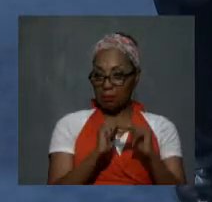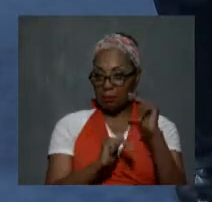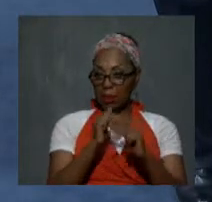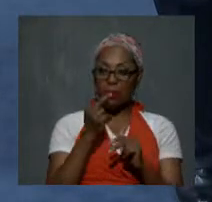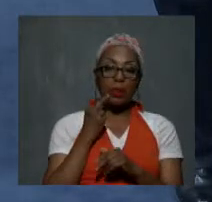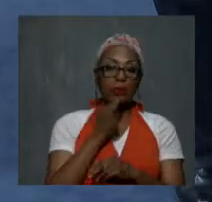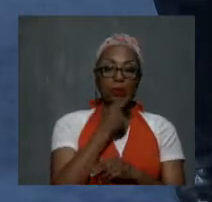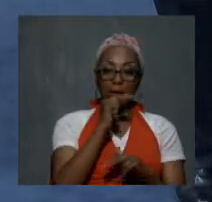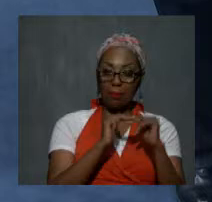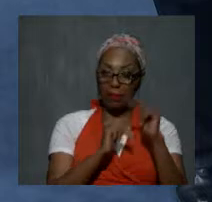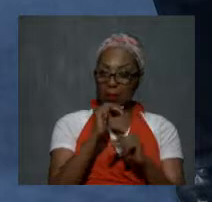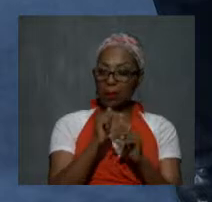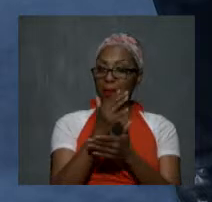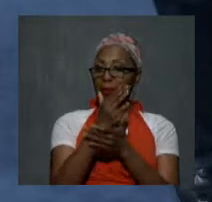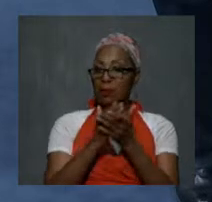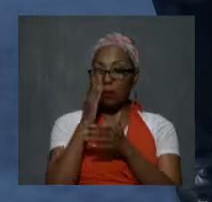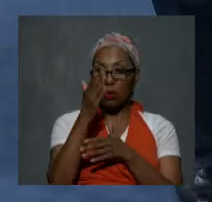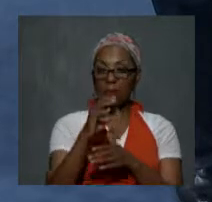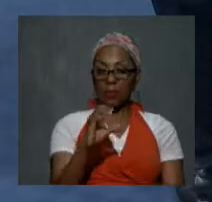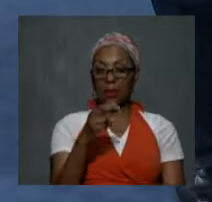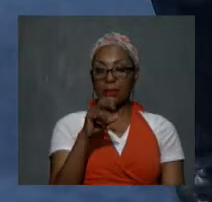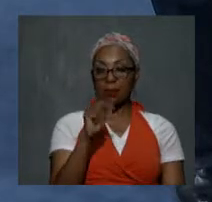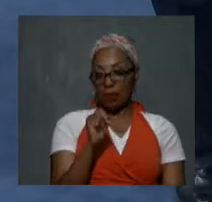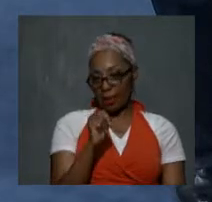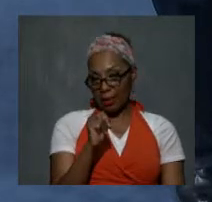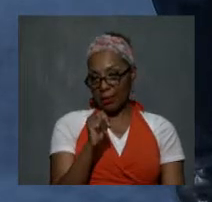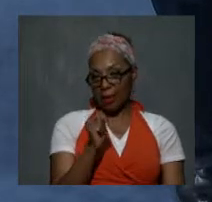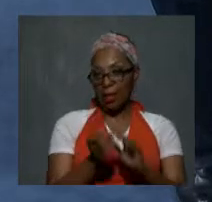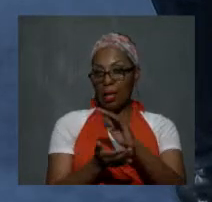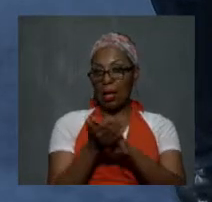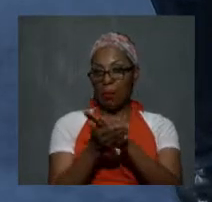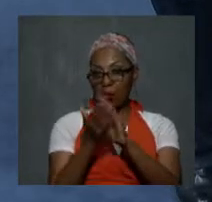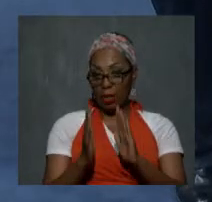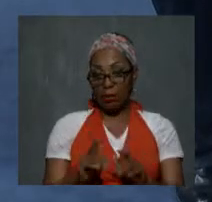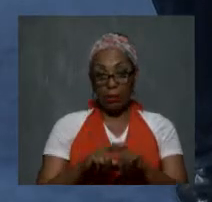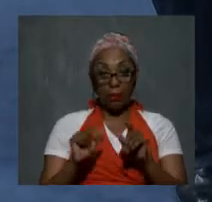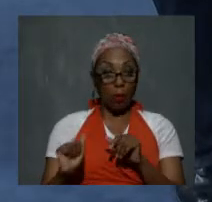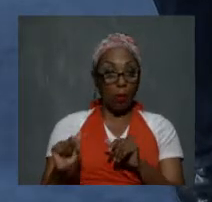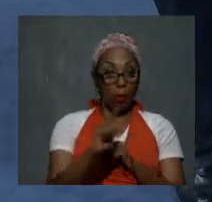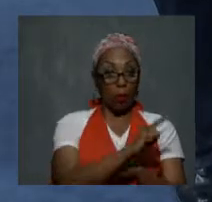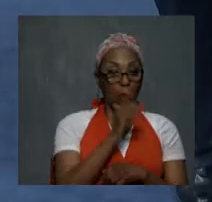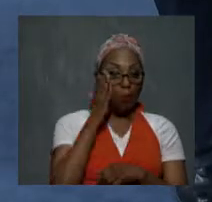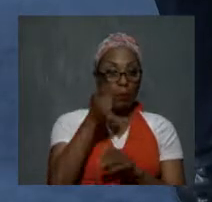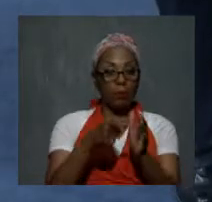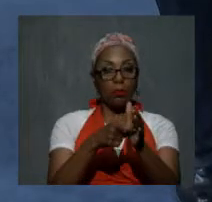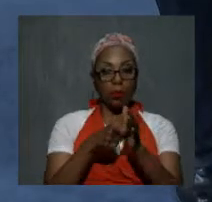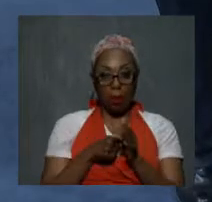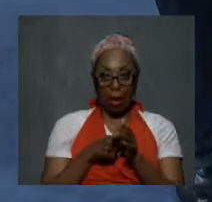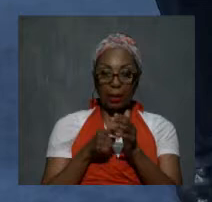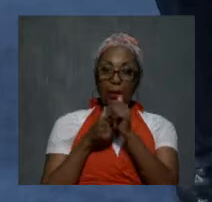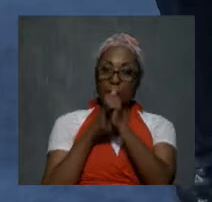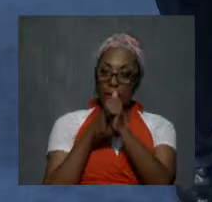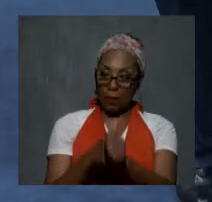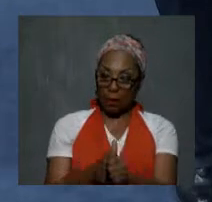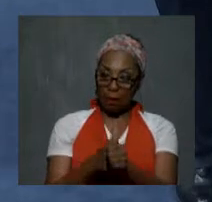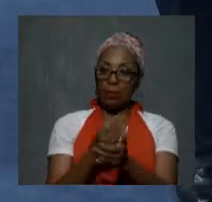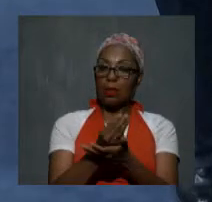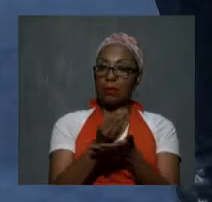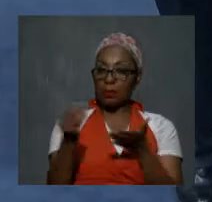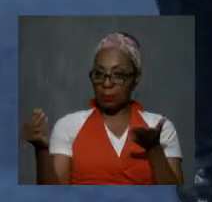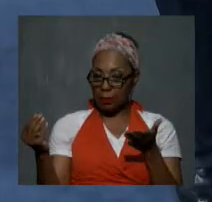buildings. Some of them will be chain operators. All of them will be required to adhere to material